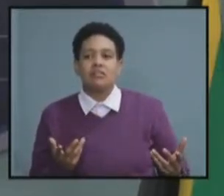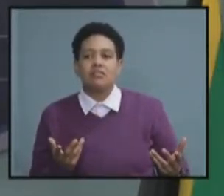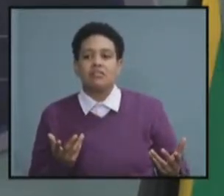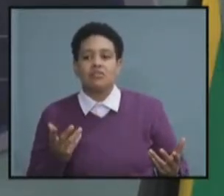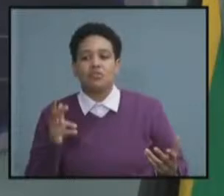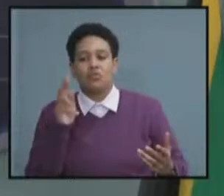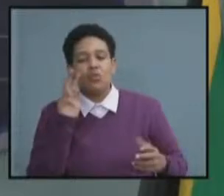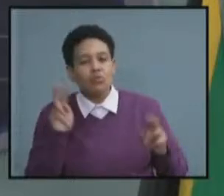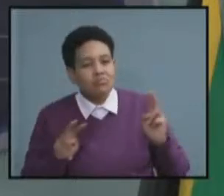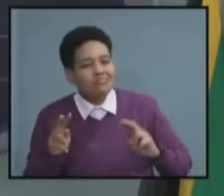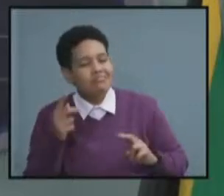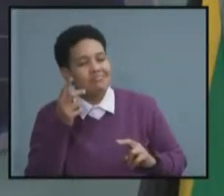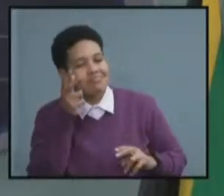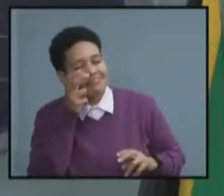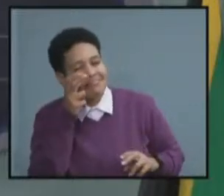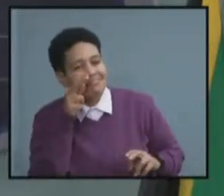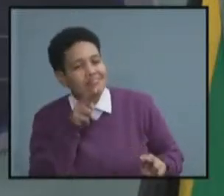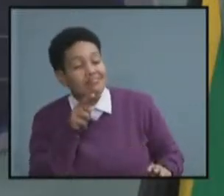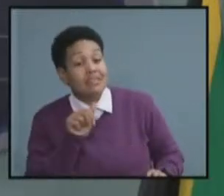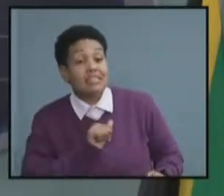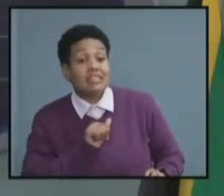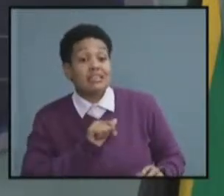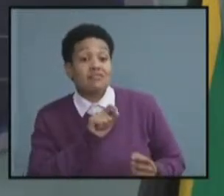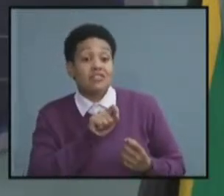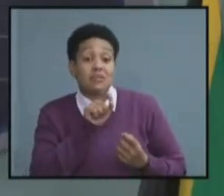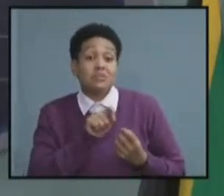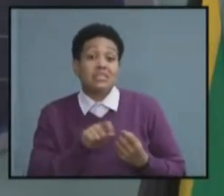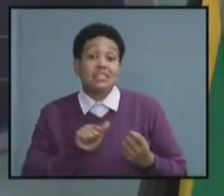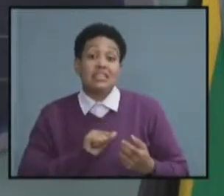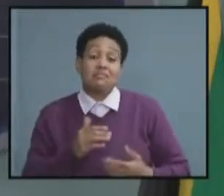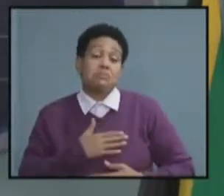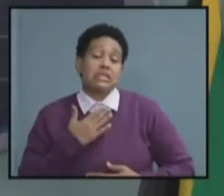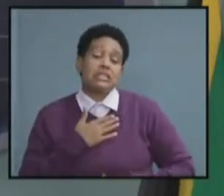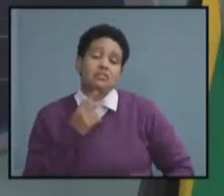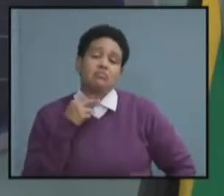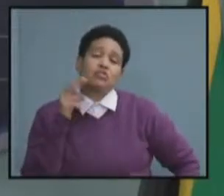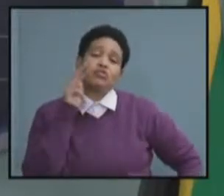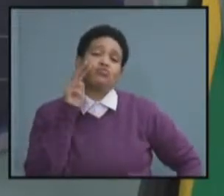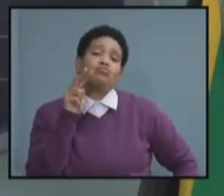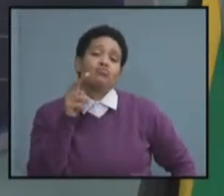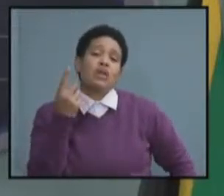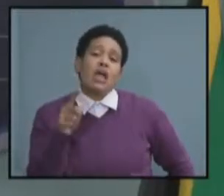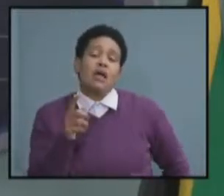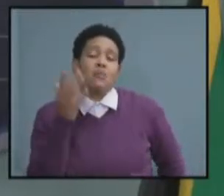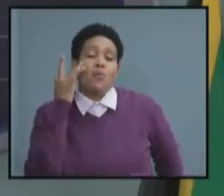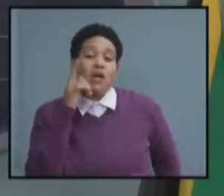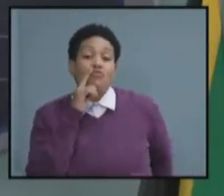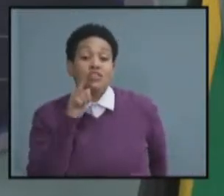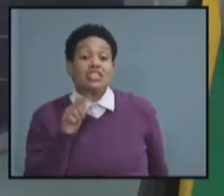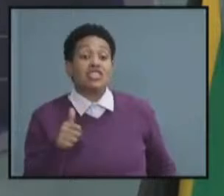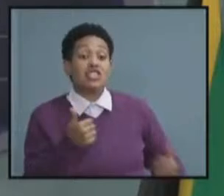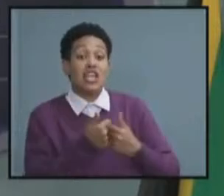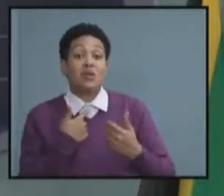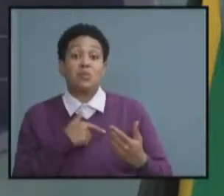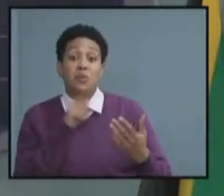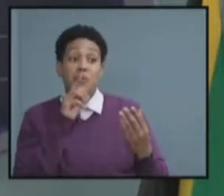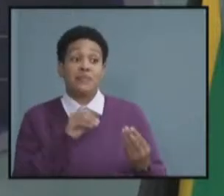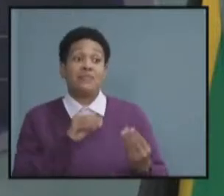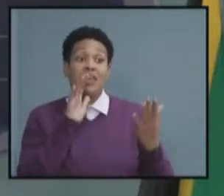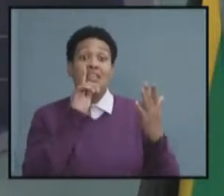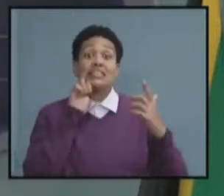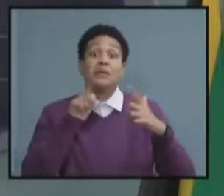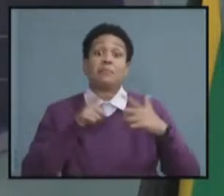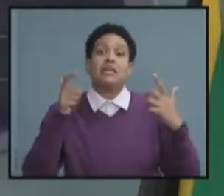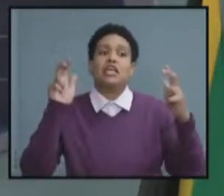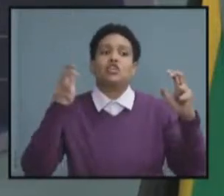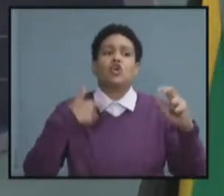to observe. And I was particularly pleased because a challenge that we will face, I think the bigger issue